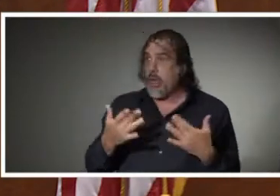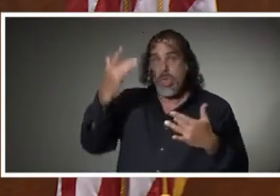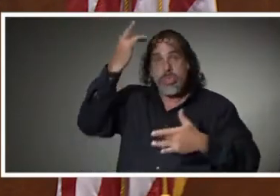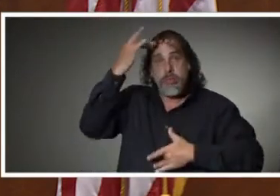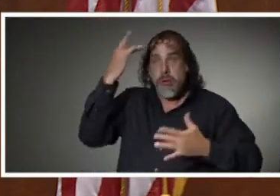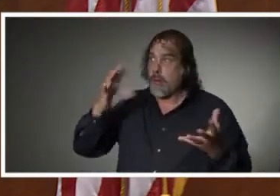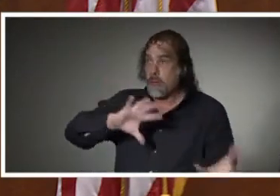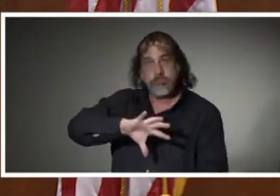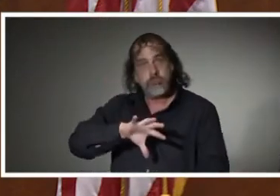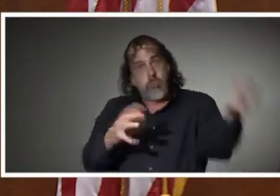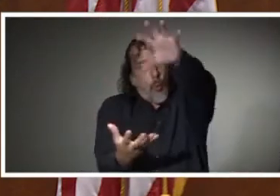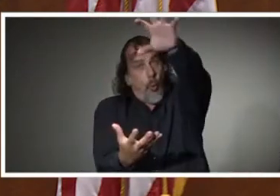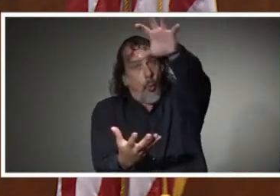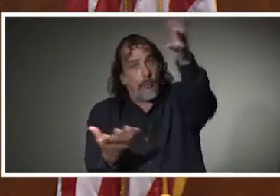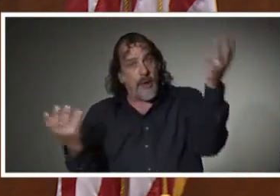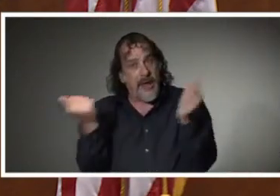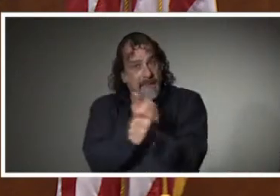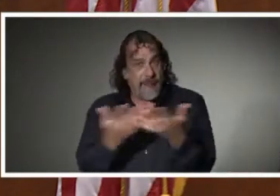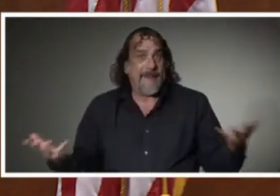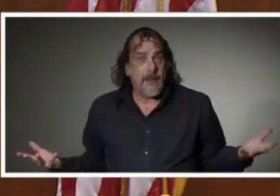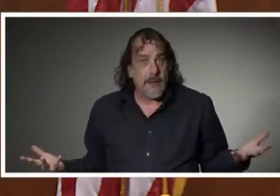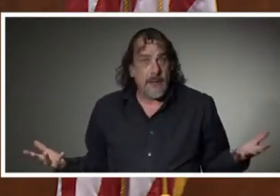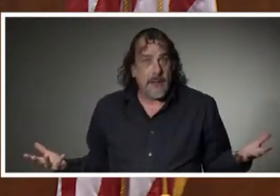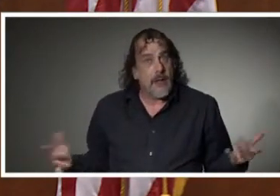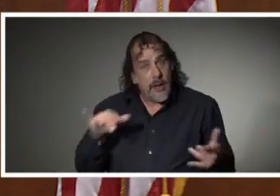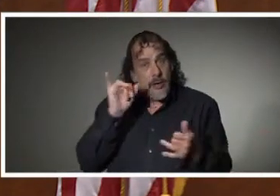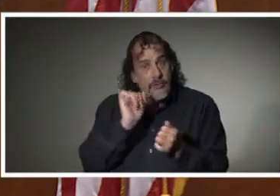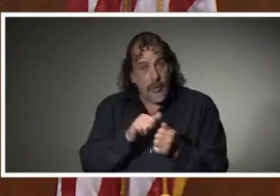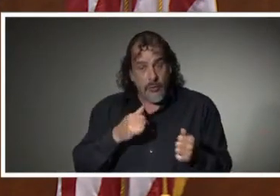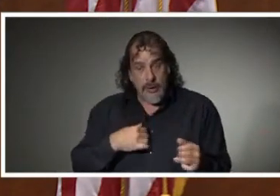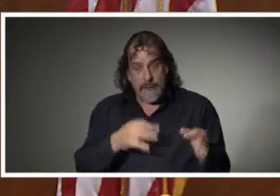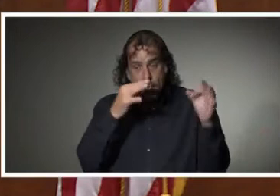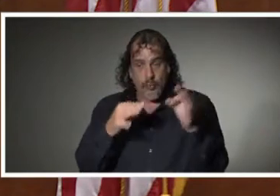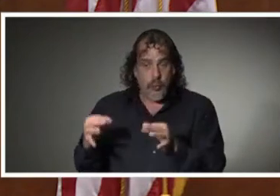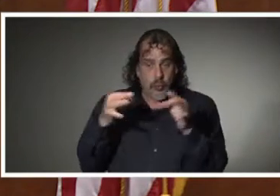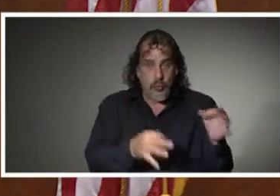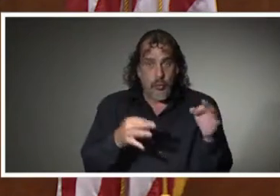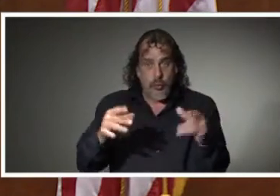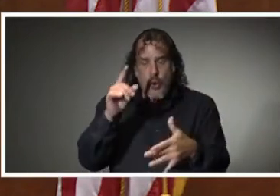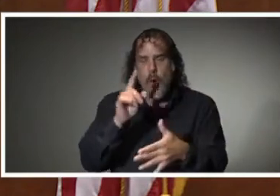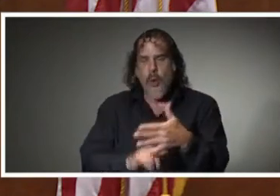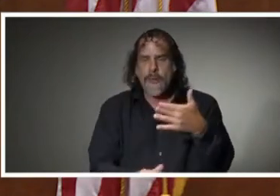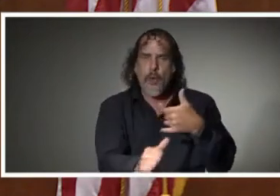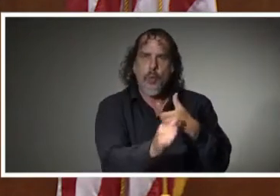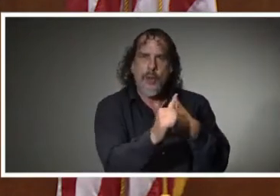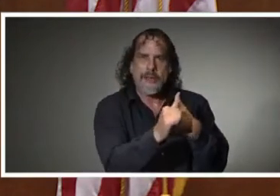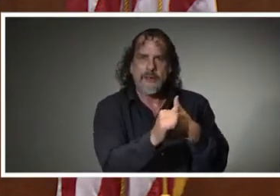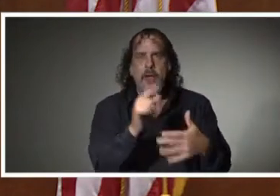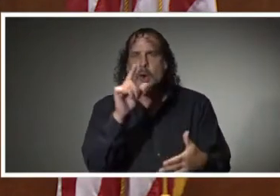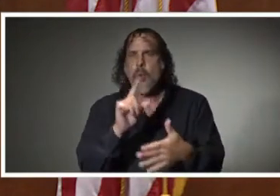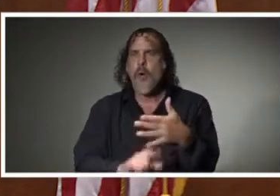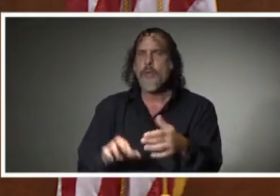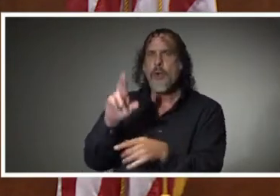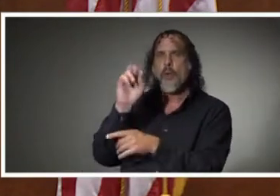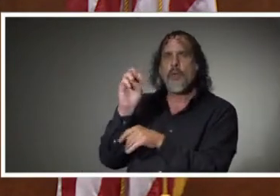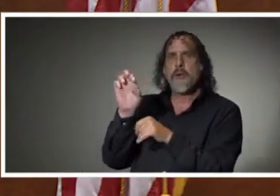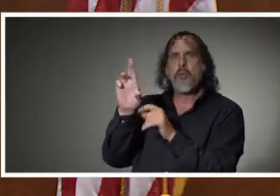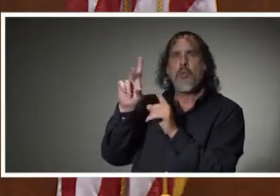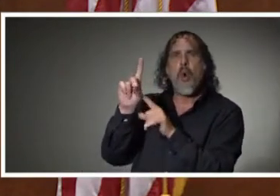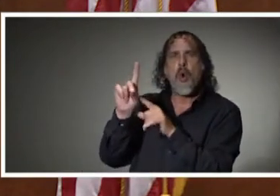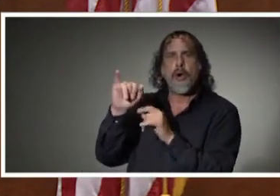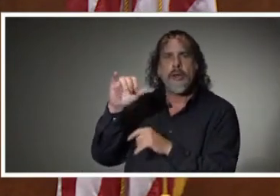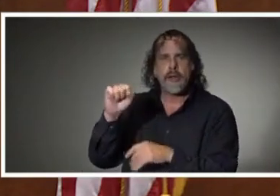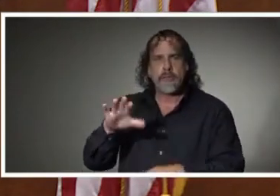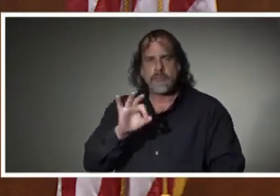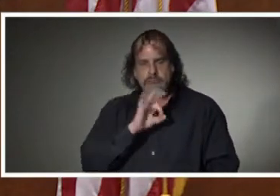crisis, and we've got to make decisions based upon risk and reward. And in my opinion, it is